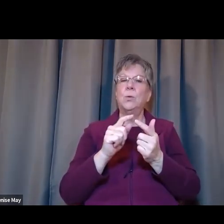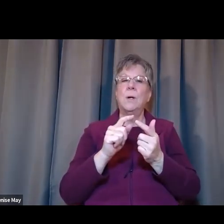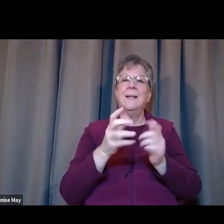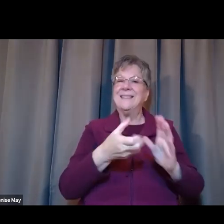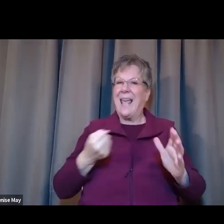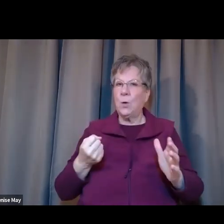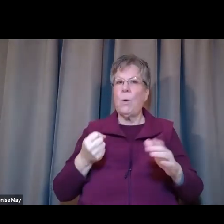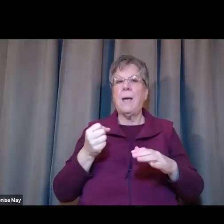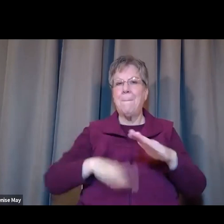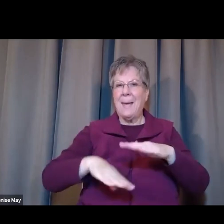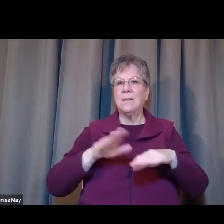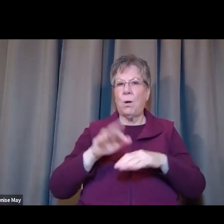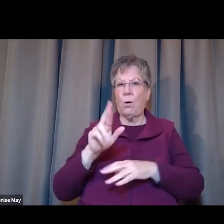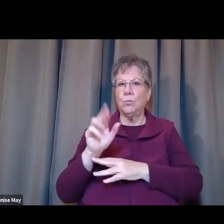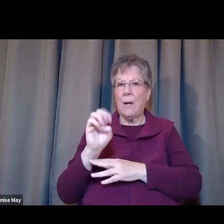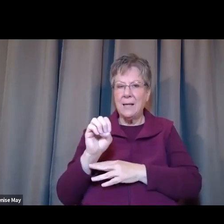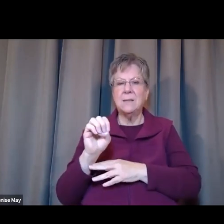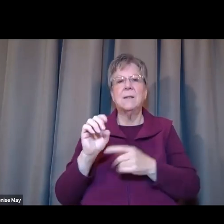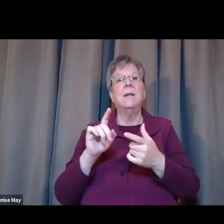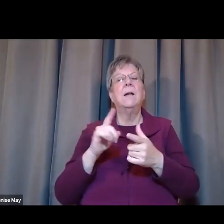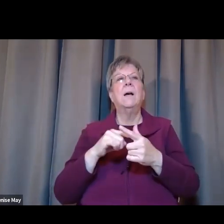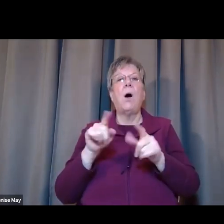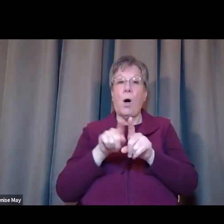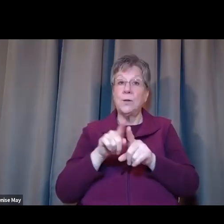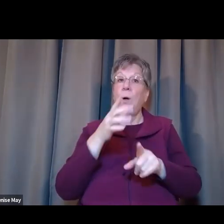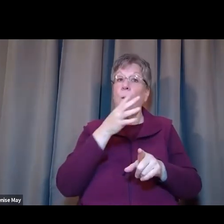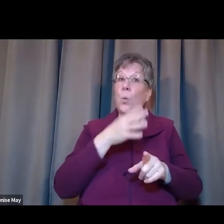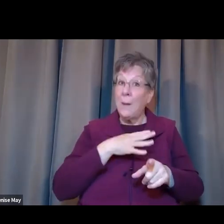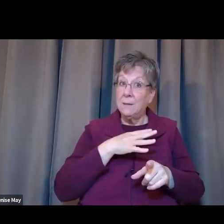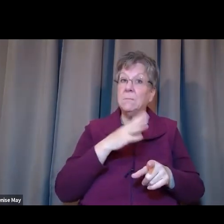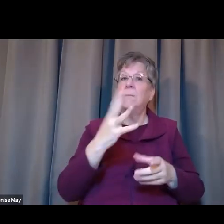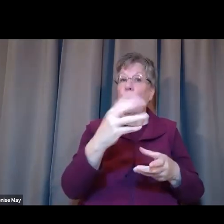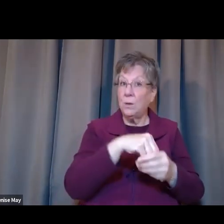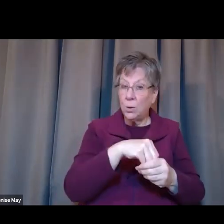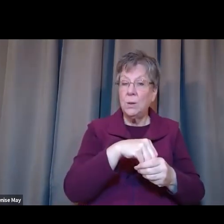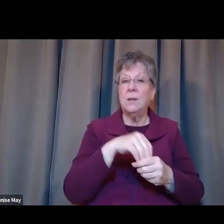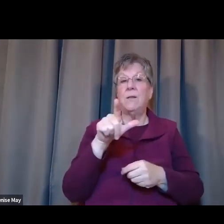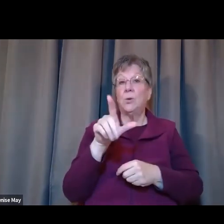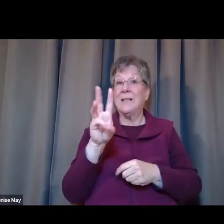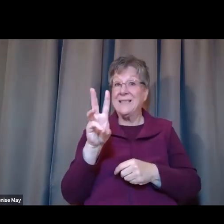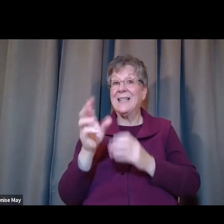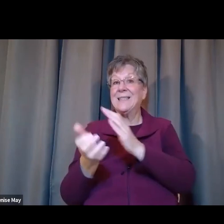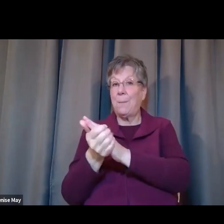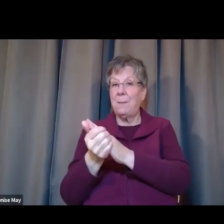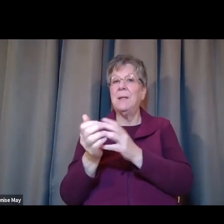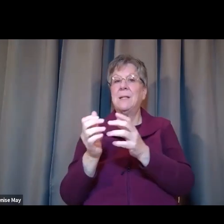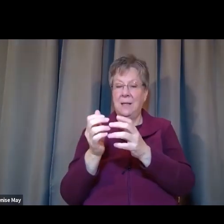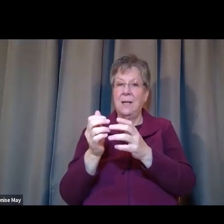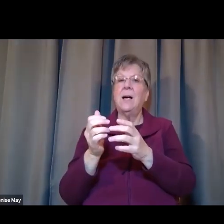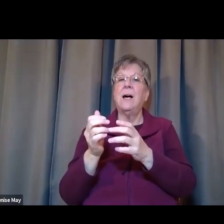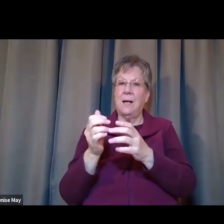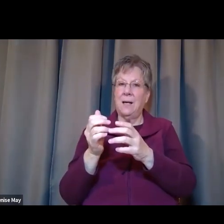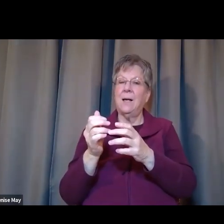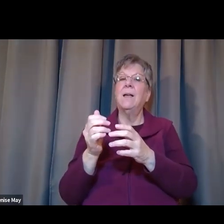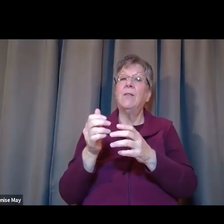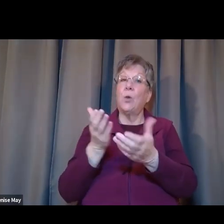19th Amendment, which expands the franchise to women. The 26th Amendment, which has been mentioned a couple times tonight, expanding the right to vote to 18-year-olds and